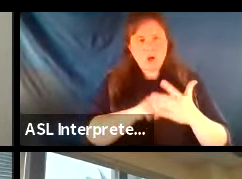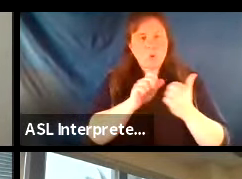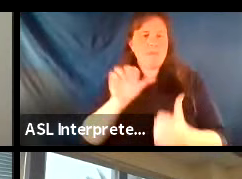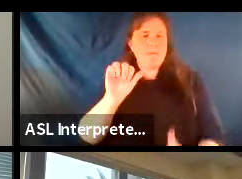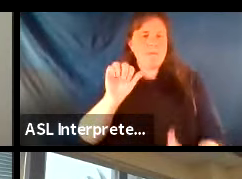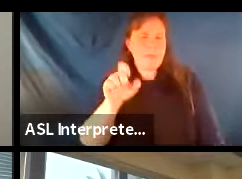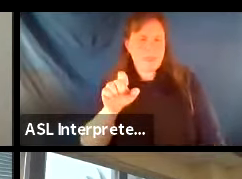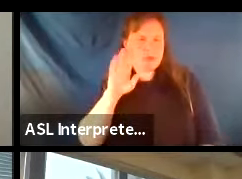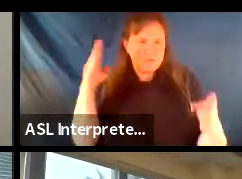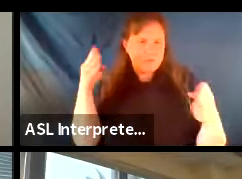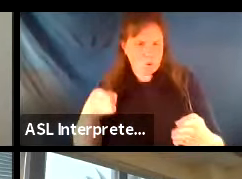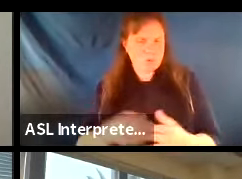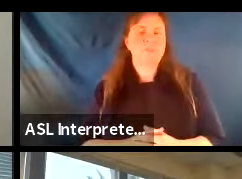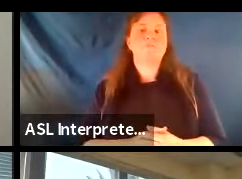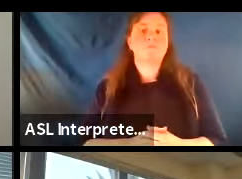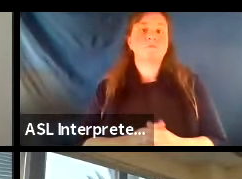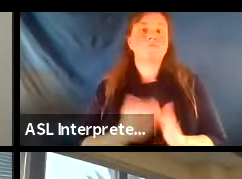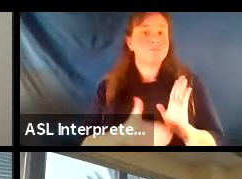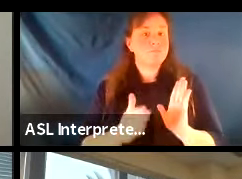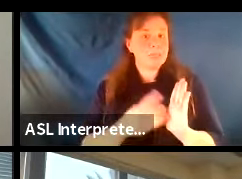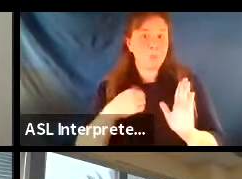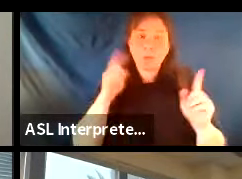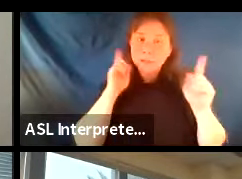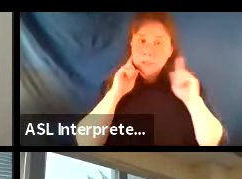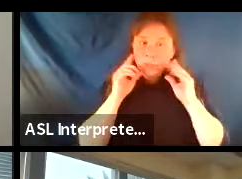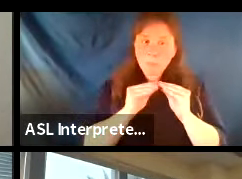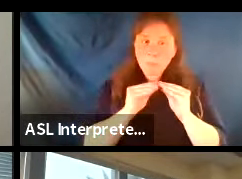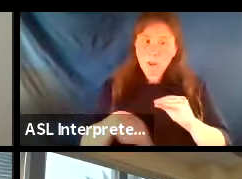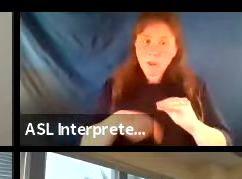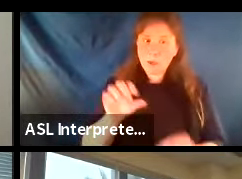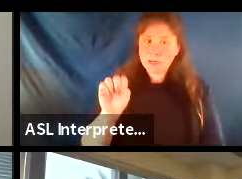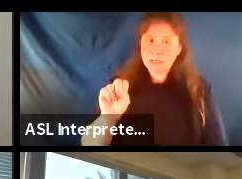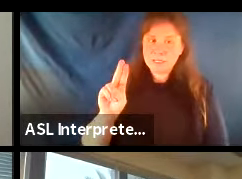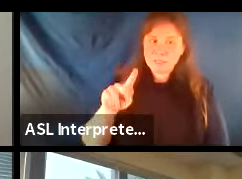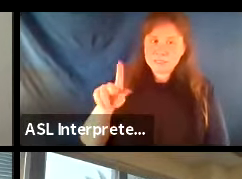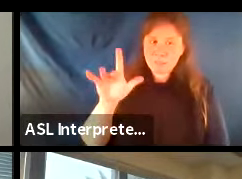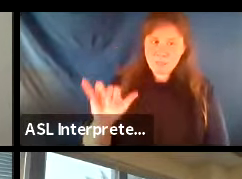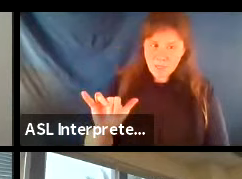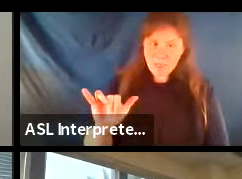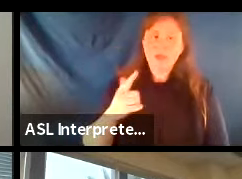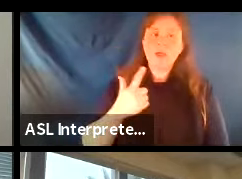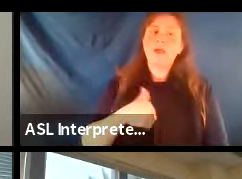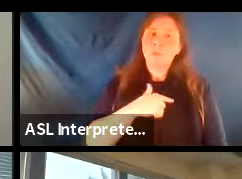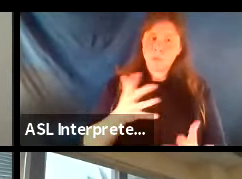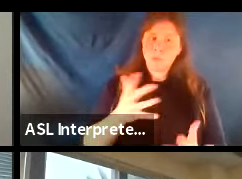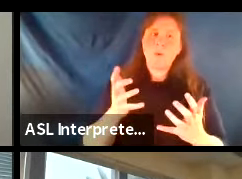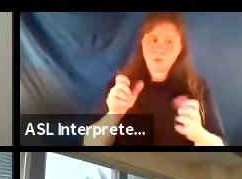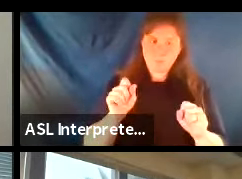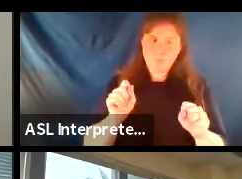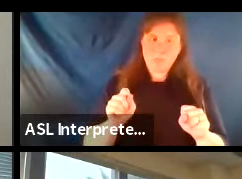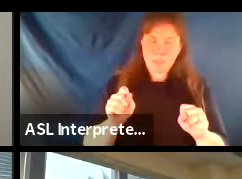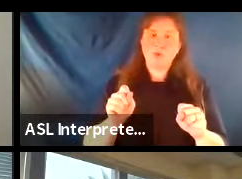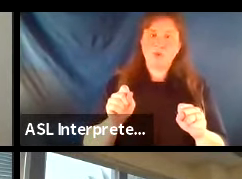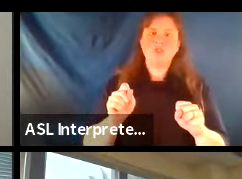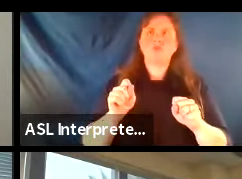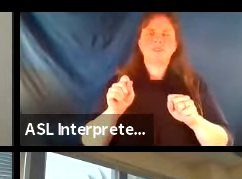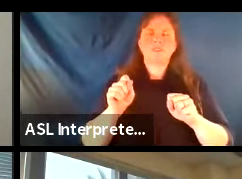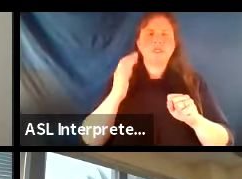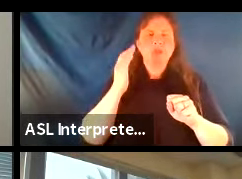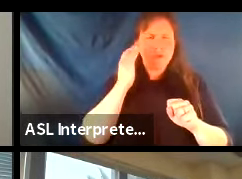do, as we are hearing more again about supply, we're hoping to really work towards mapping out when we think we can get to each